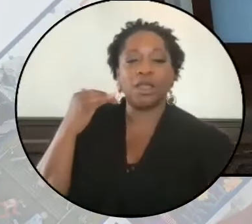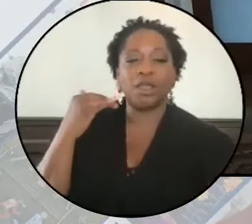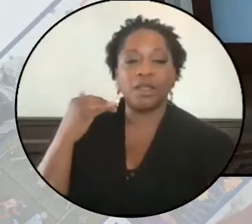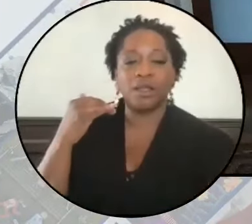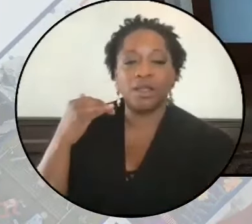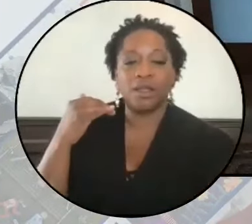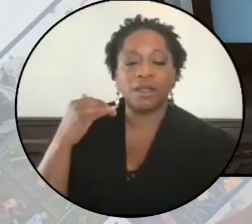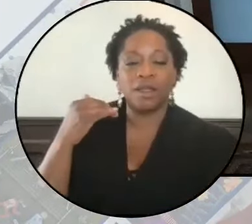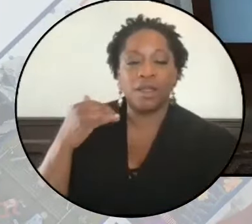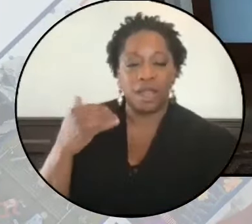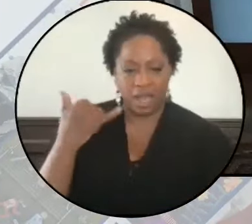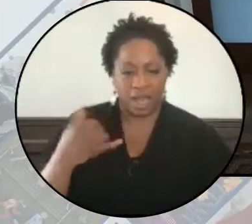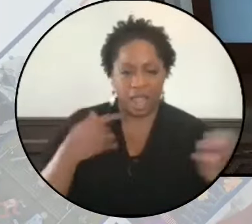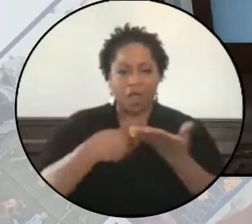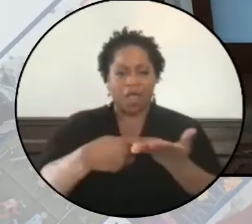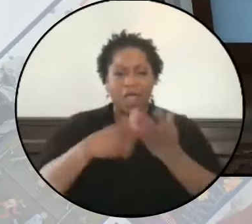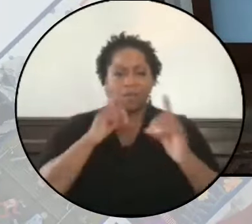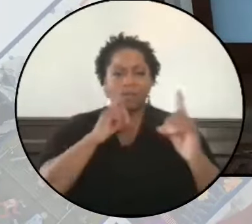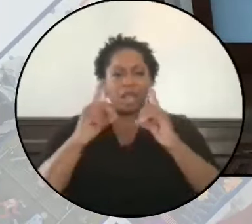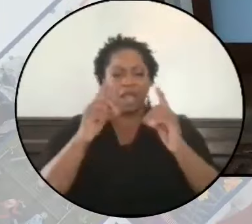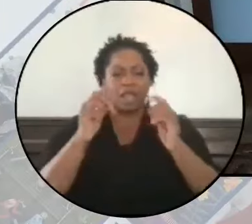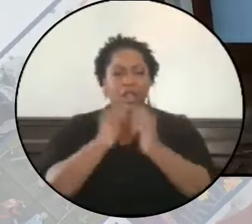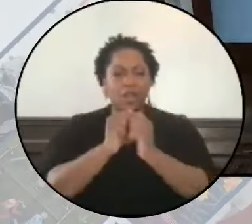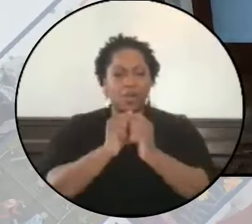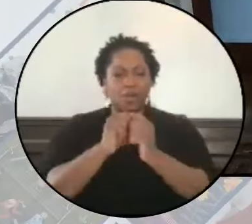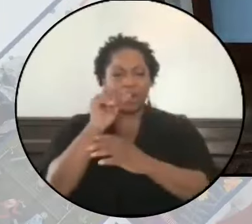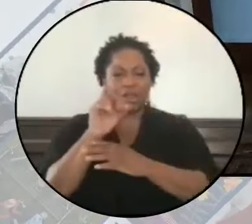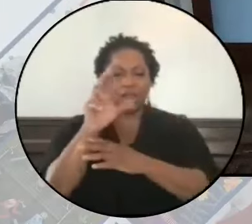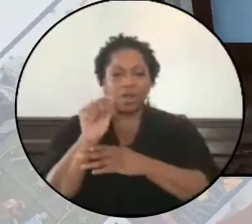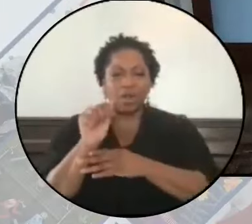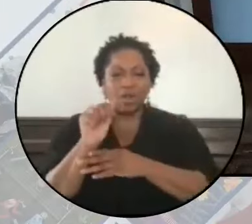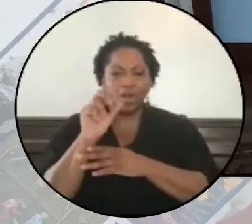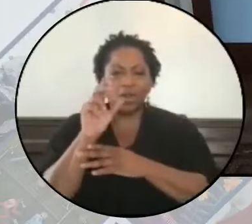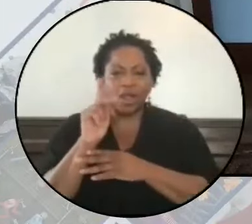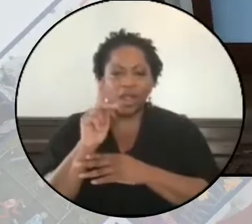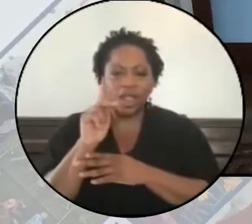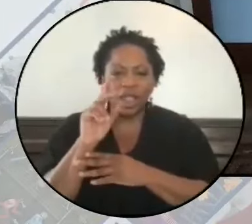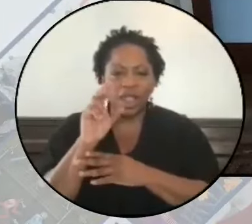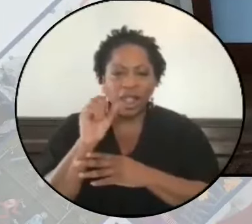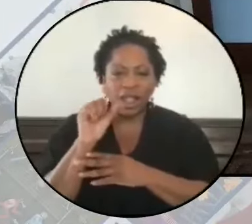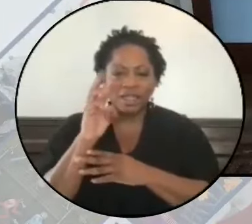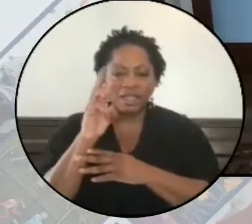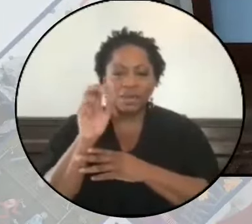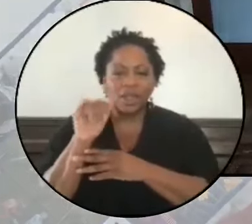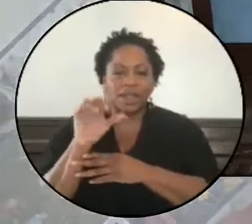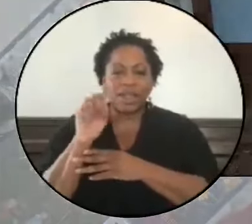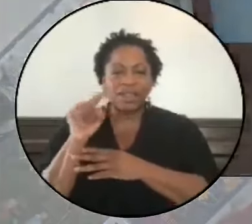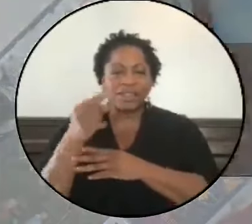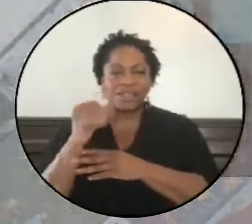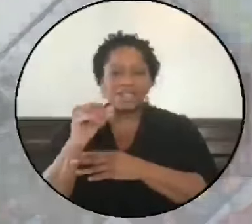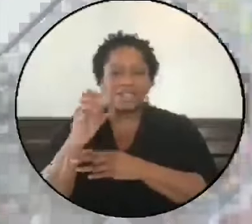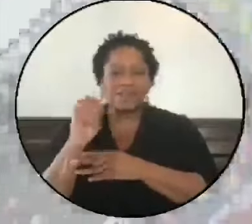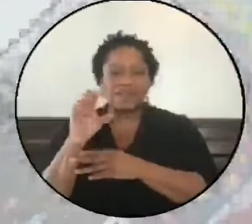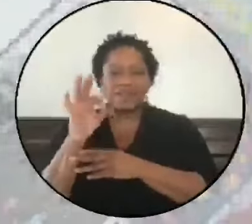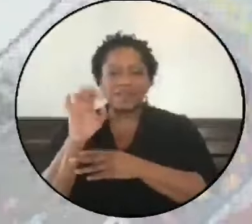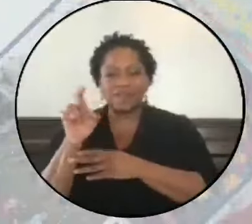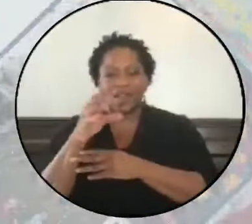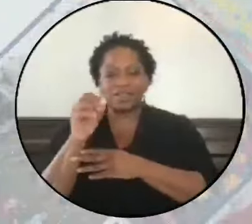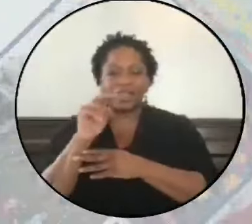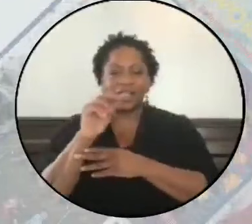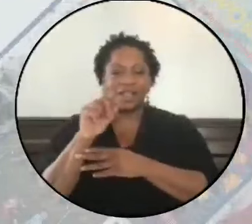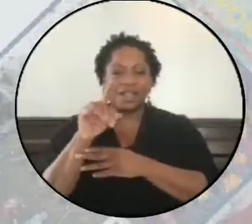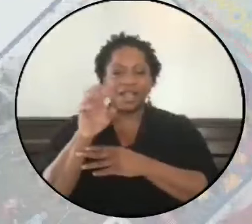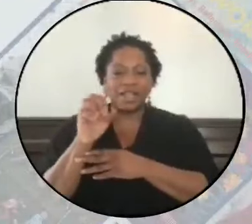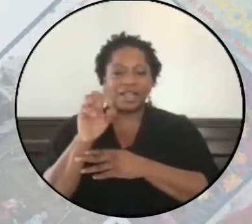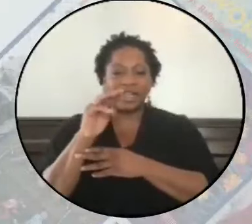I am in conversation with uh L kiswani and Stephanie Fox and Nadine Na and of course